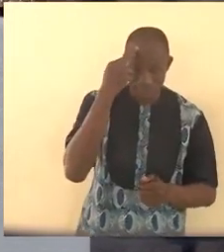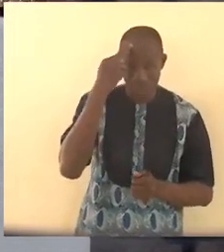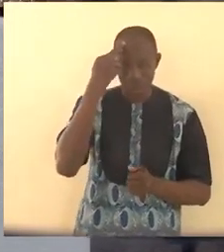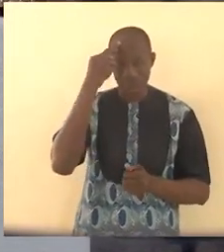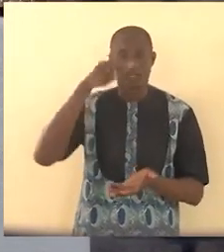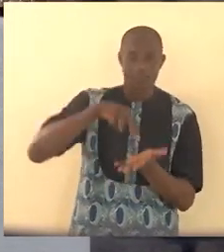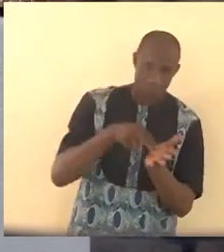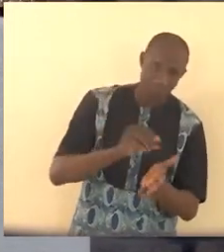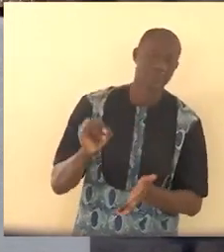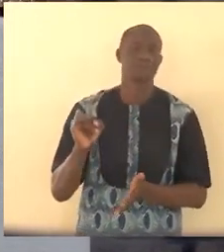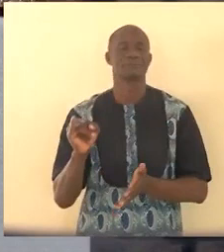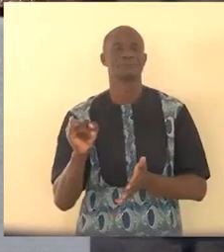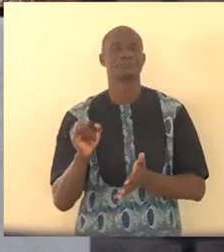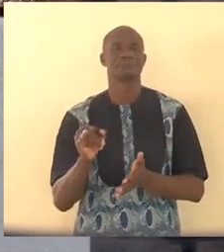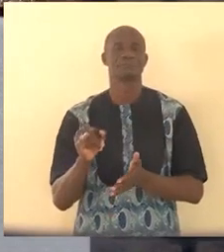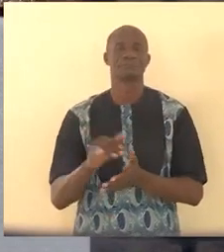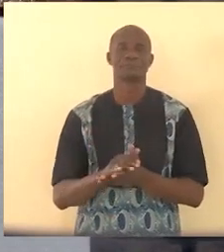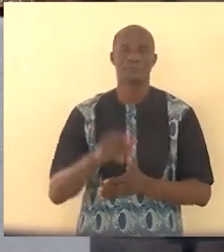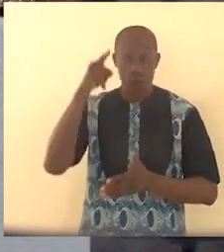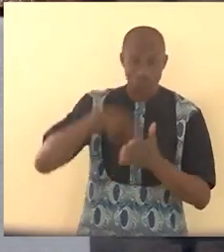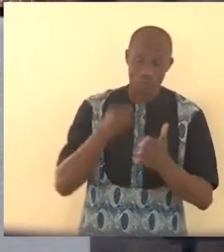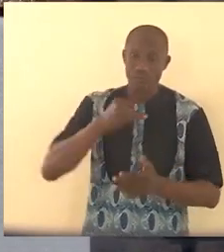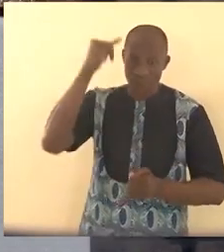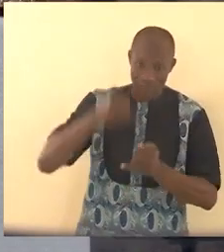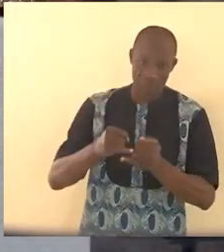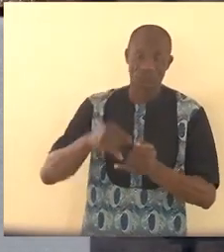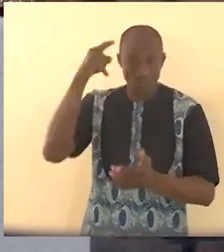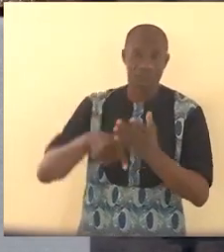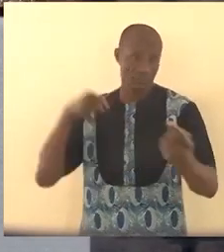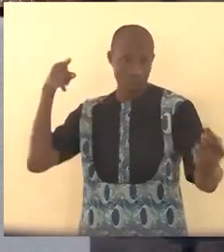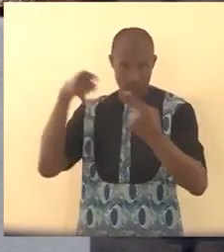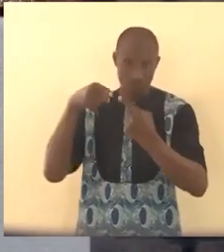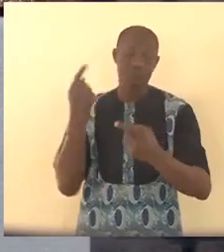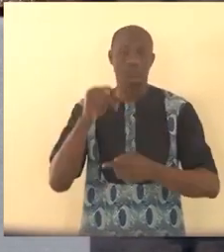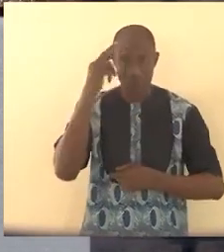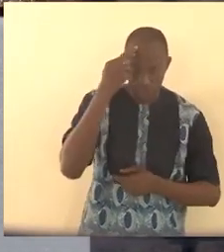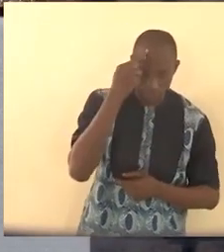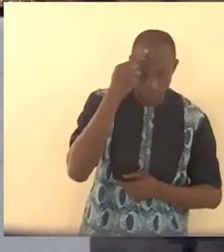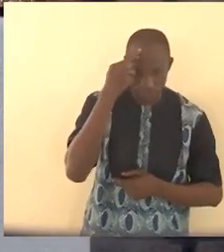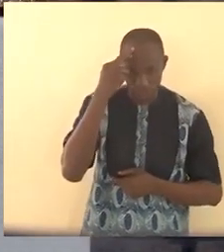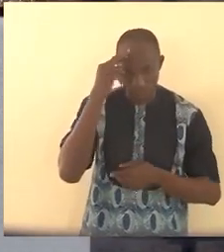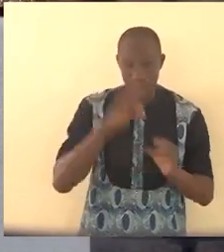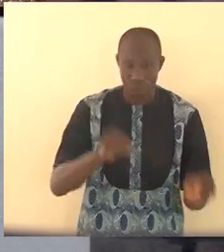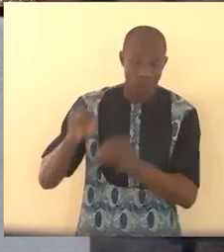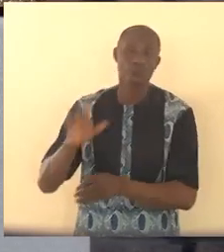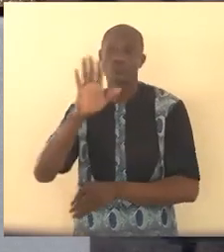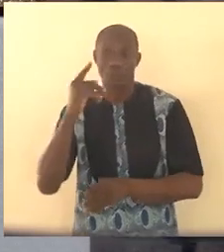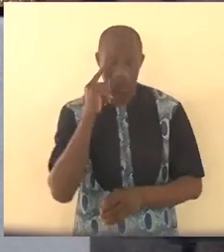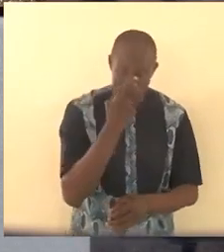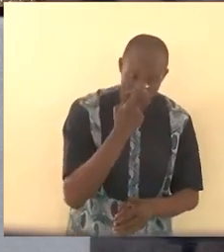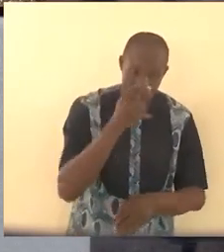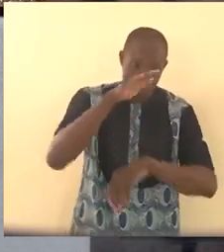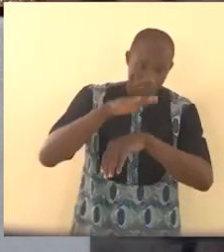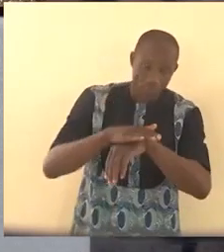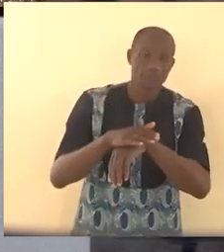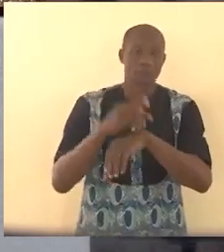right? Begin with the end in view. And what is the end? The goal, the purpose. Fix your eyes